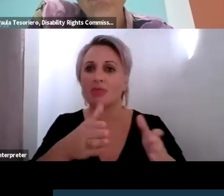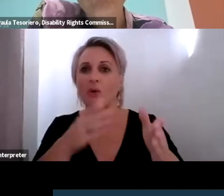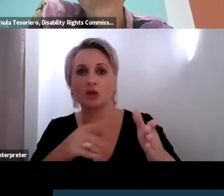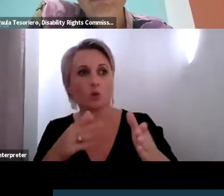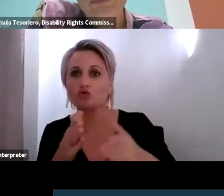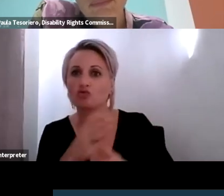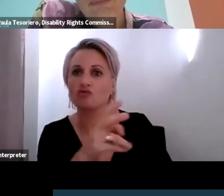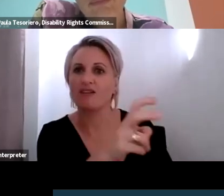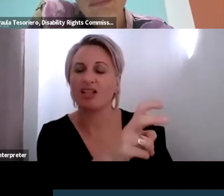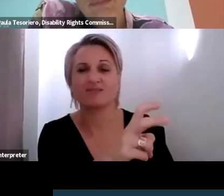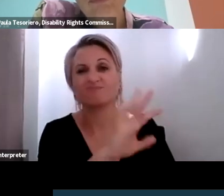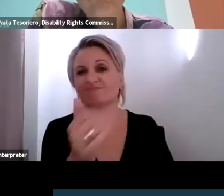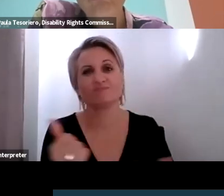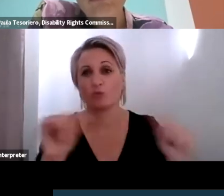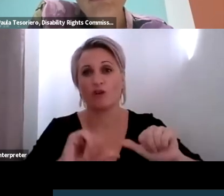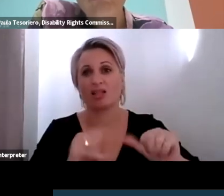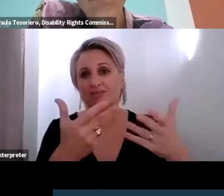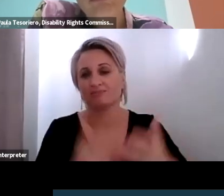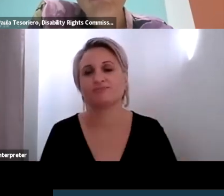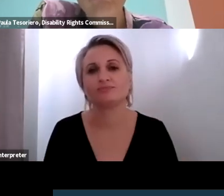about, then you've got no chance.